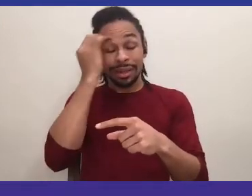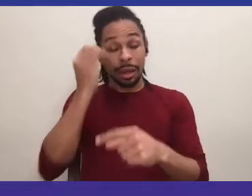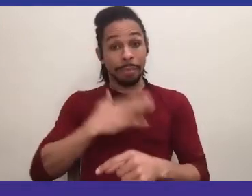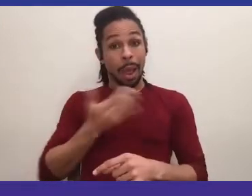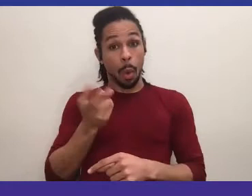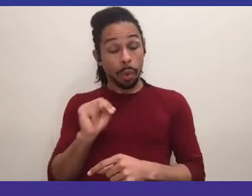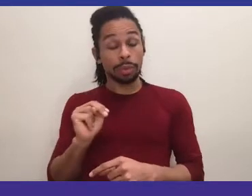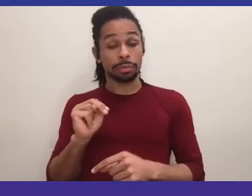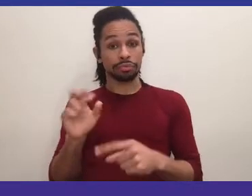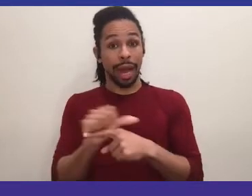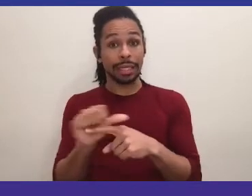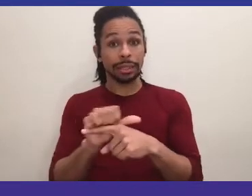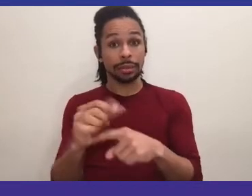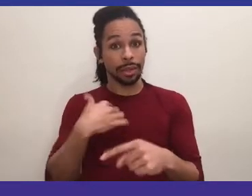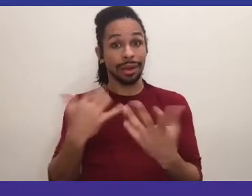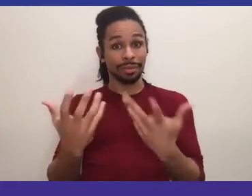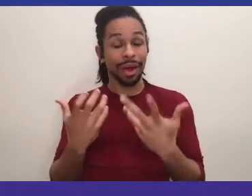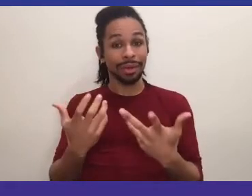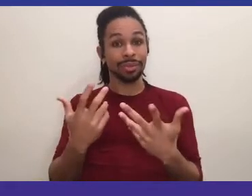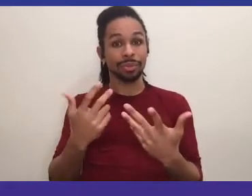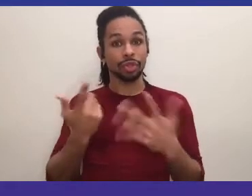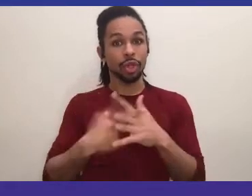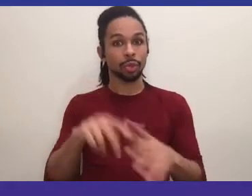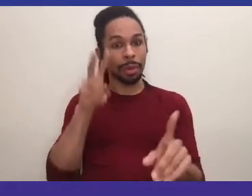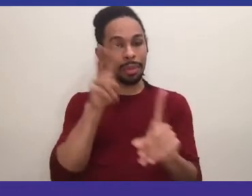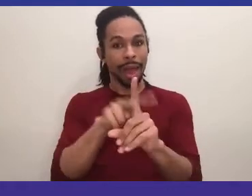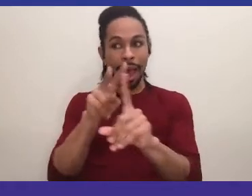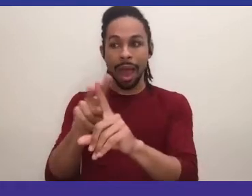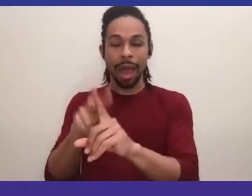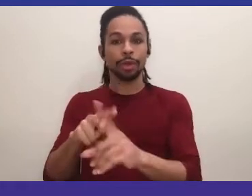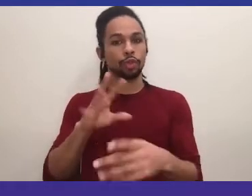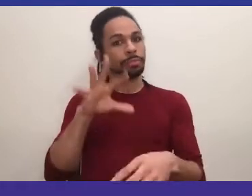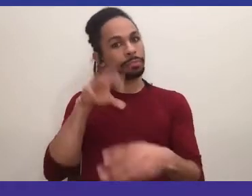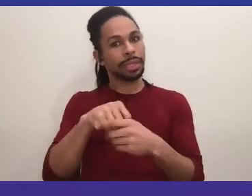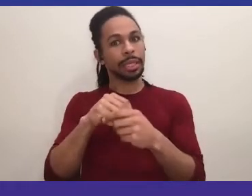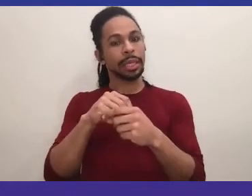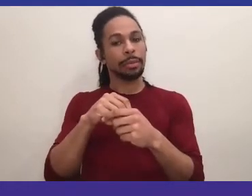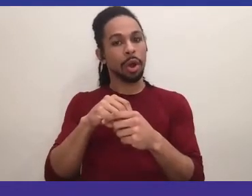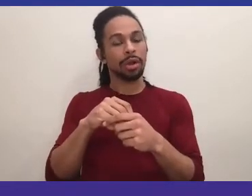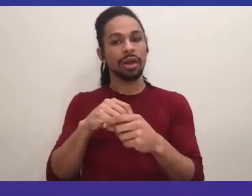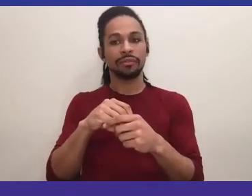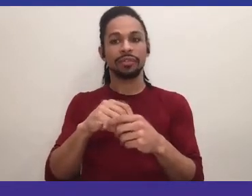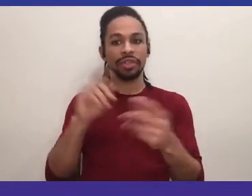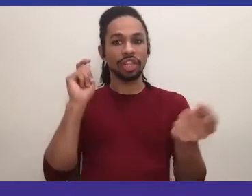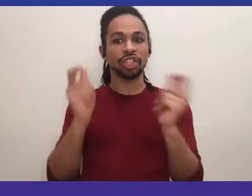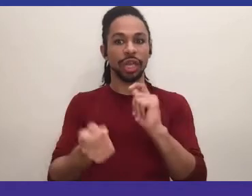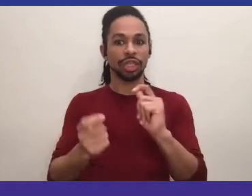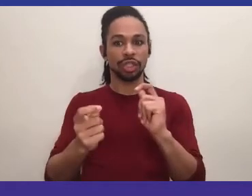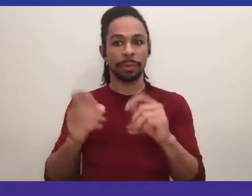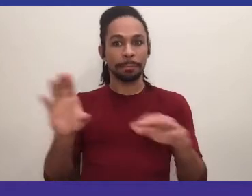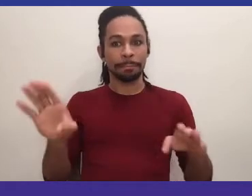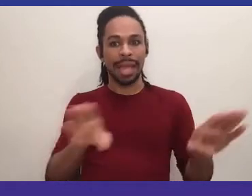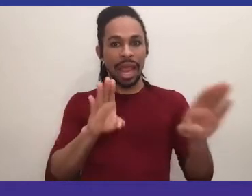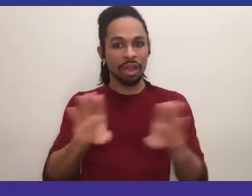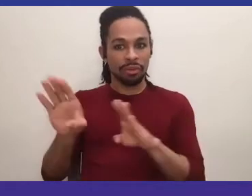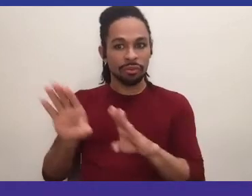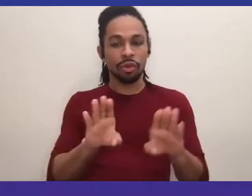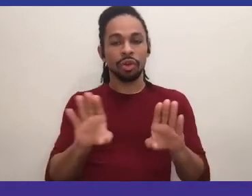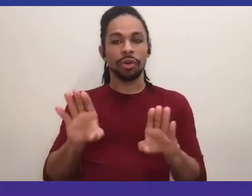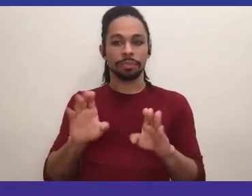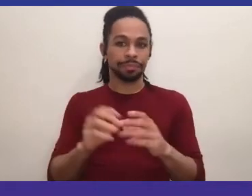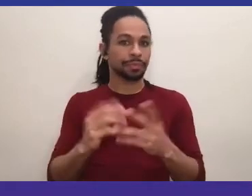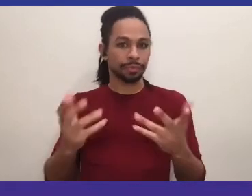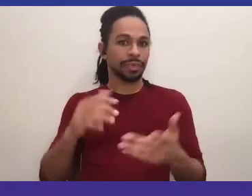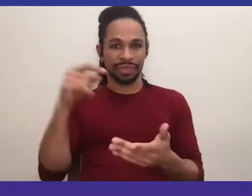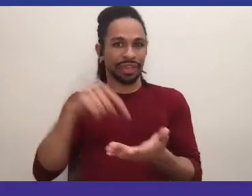to start applying to be part of this changing behavior because this is the